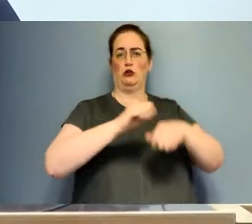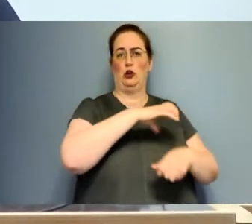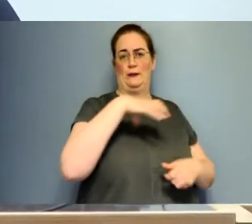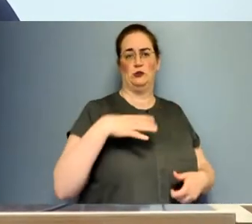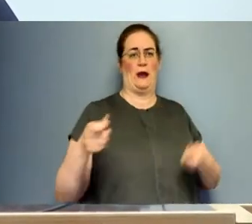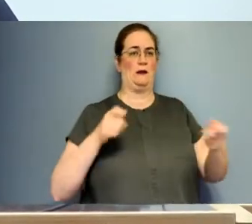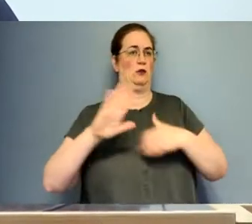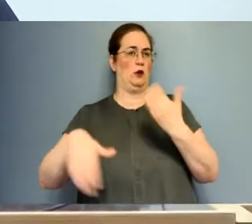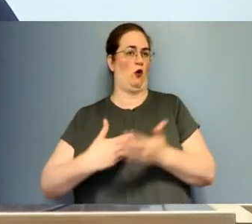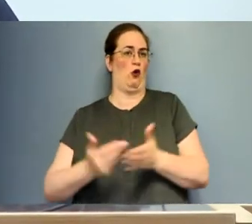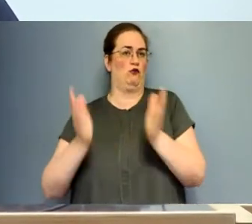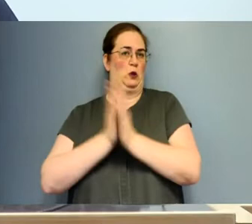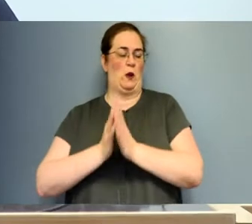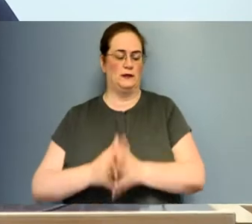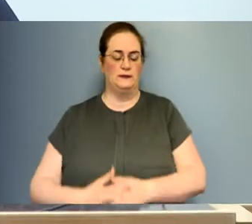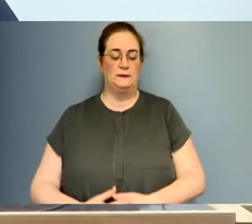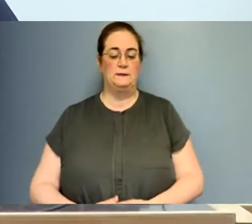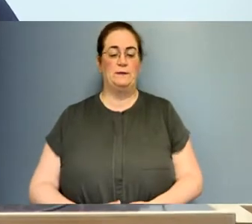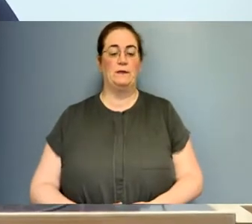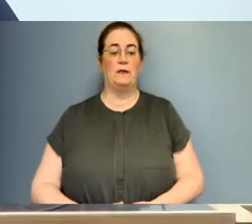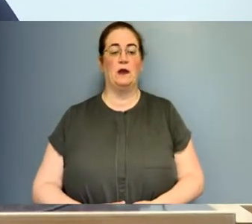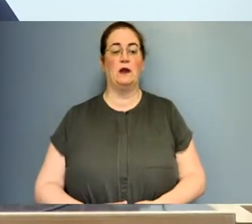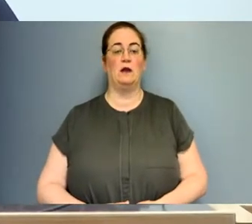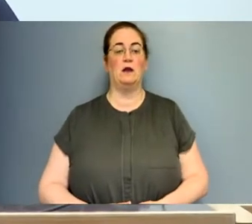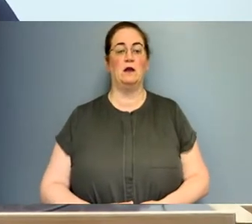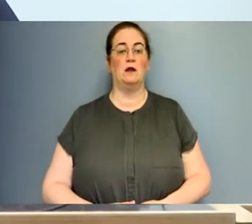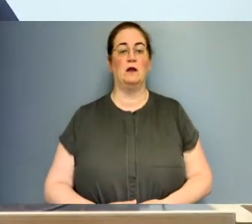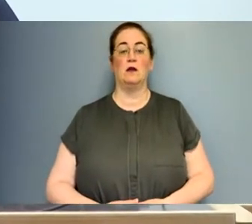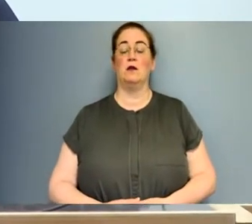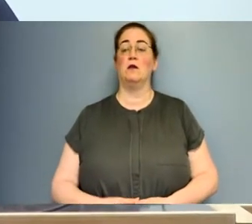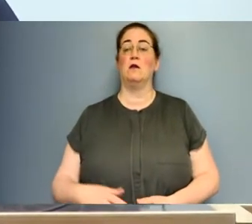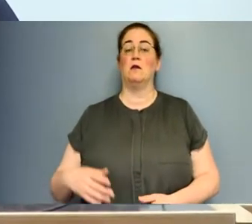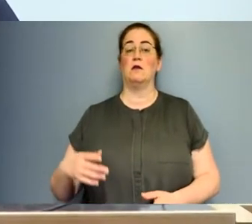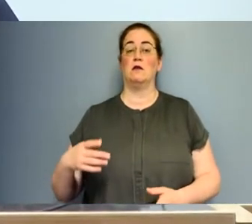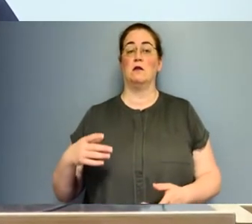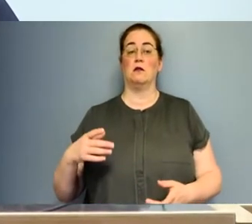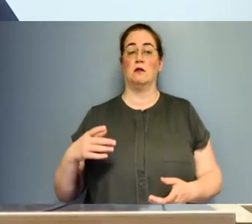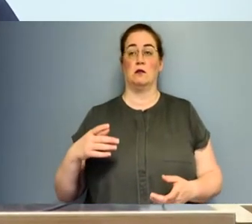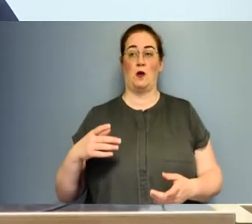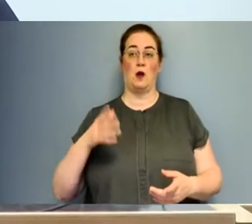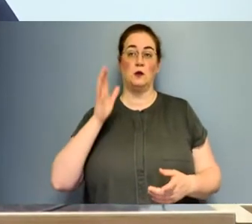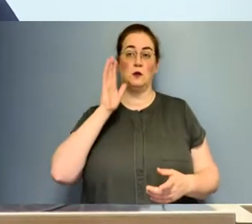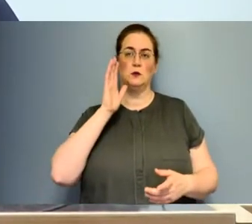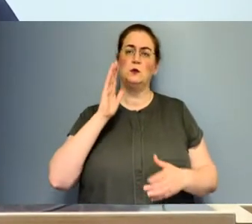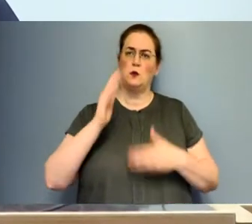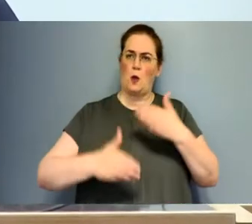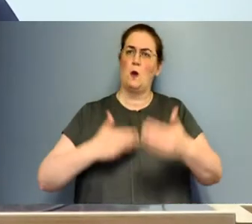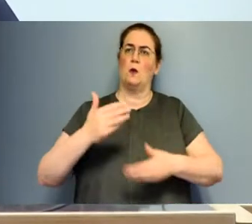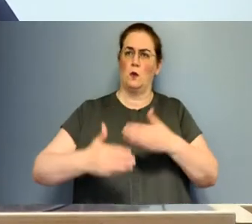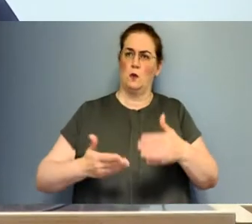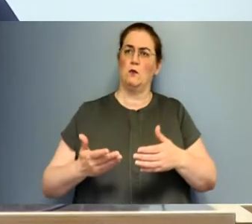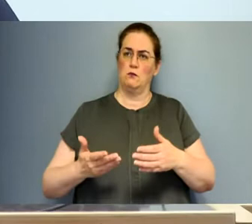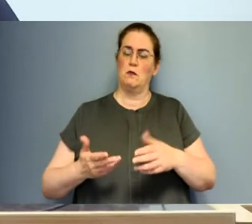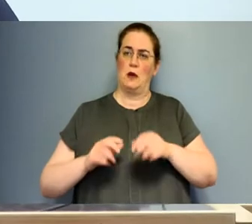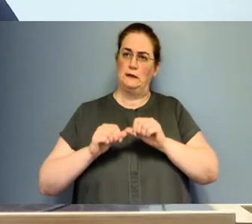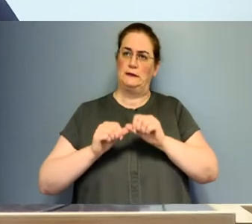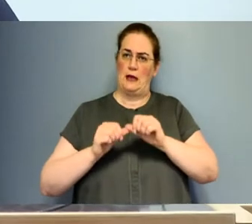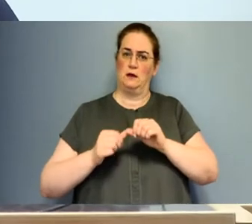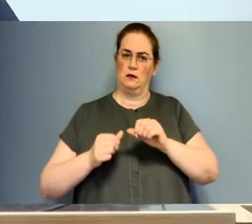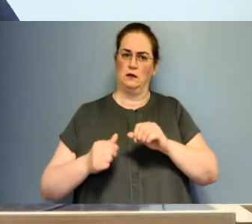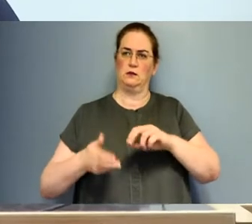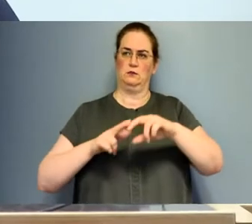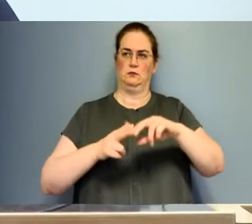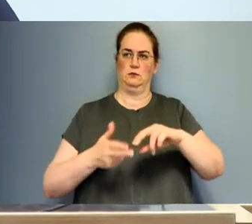of those requests. And what we ended up seeing gradually, but steadily, was